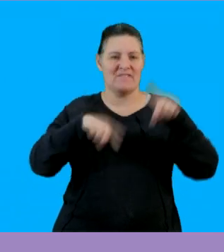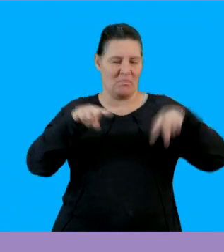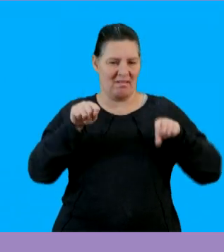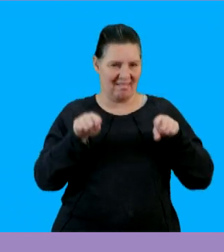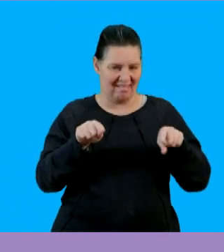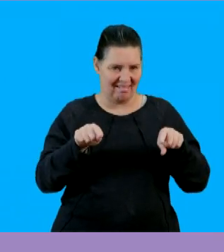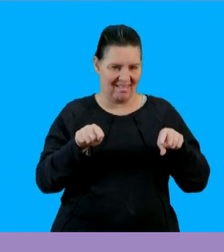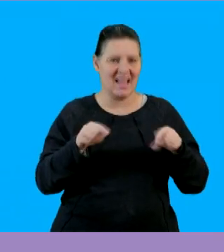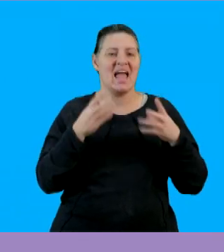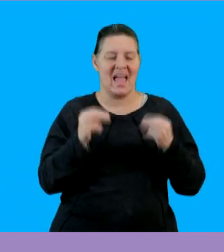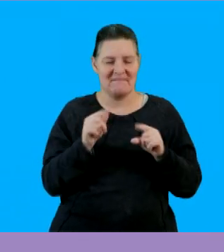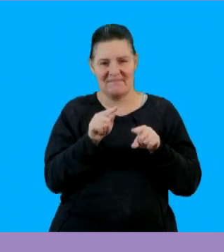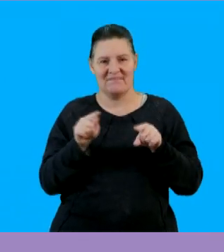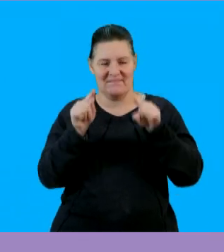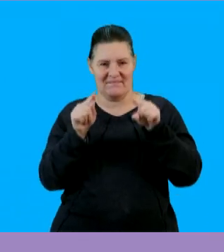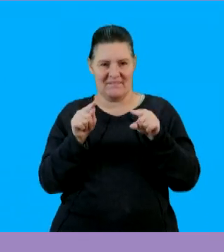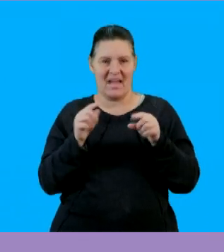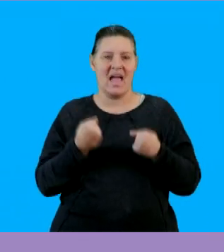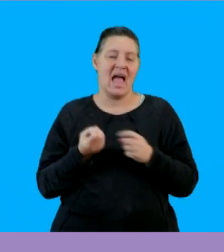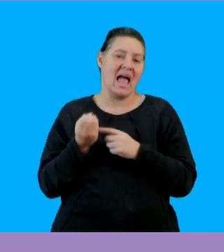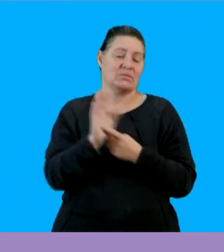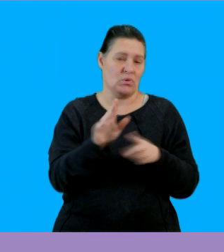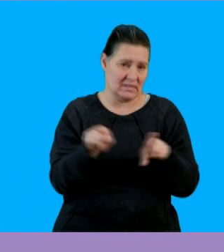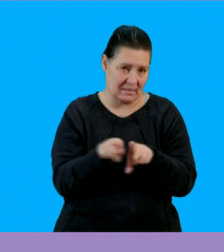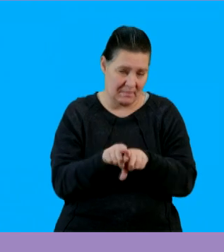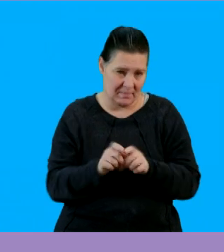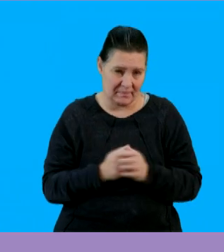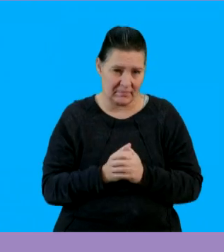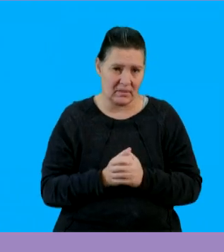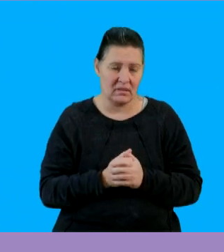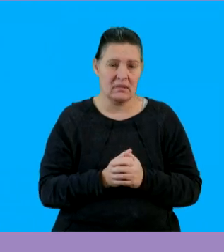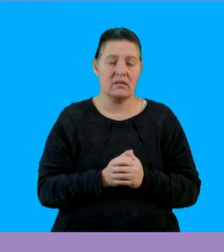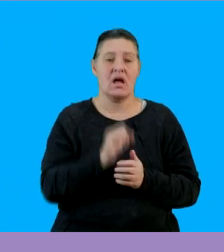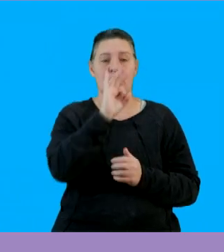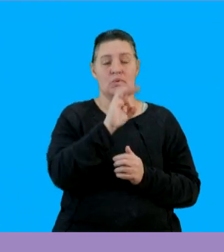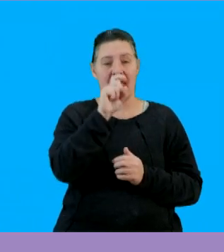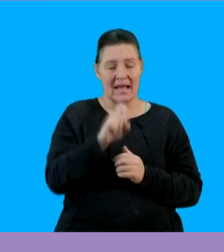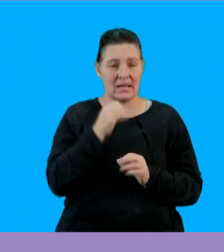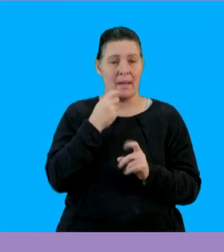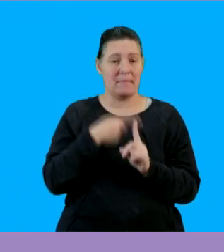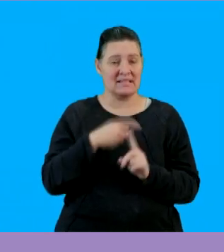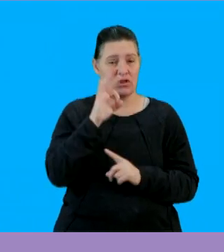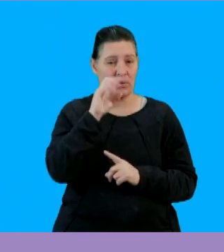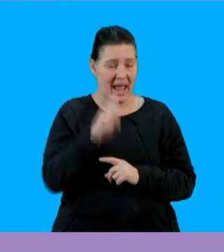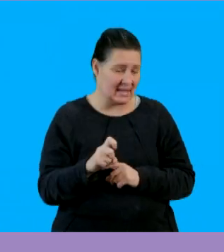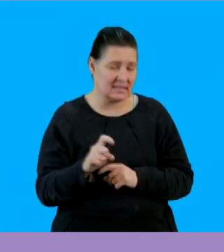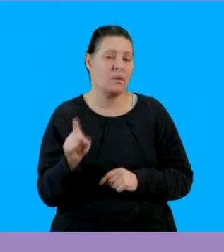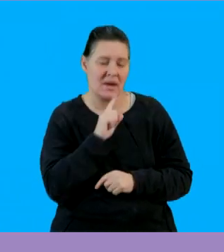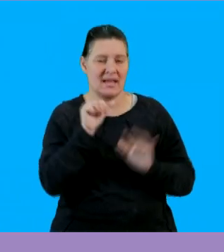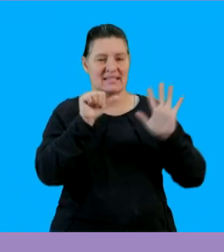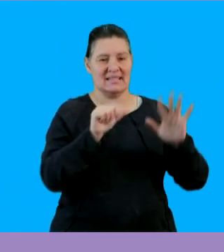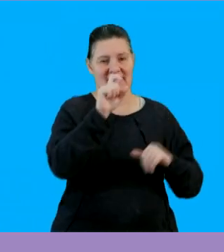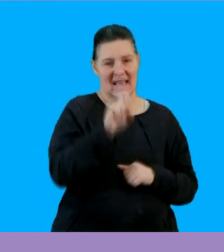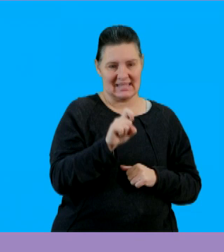the same variable, and that variable has the same exponent as well. So what is 3x plus